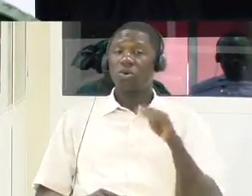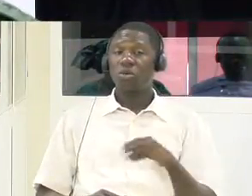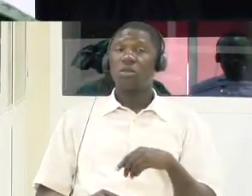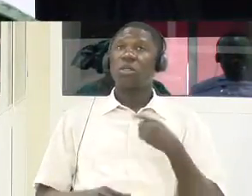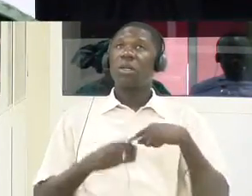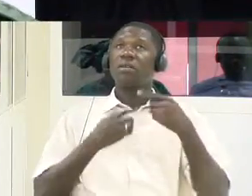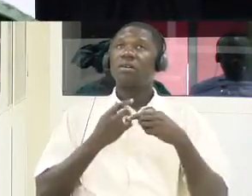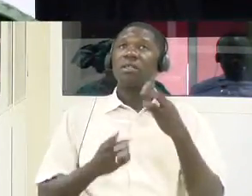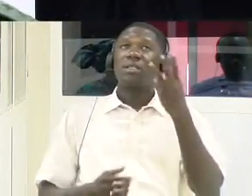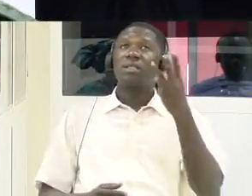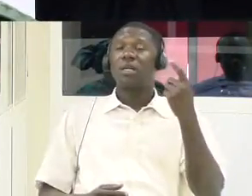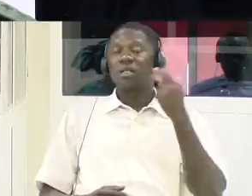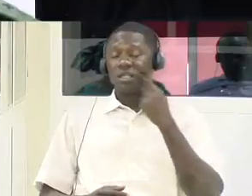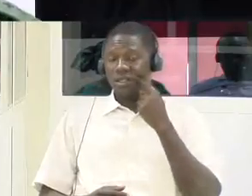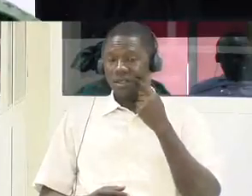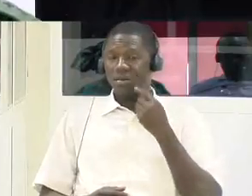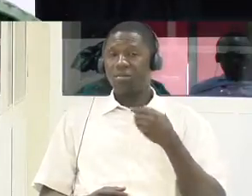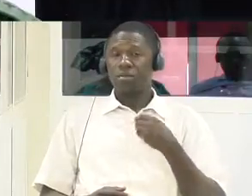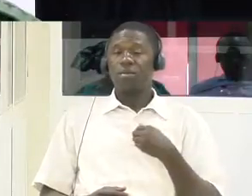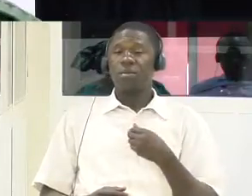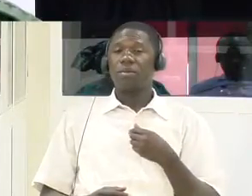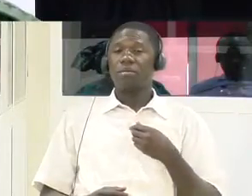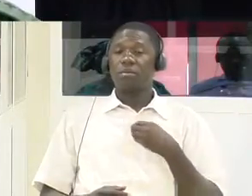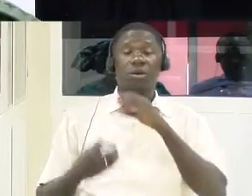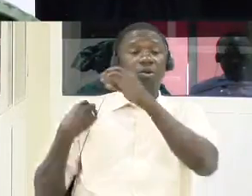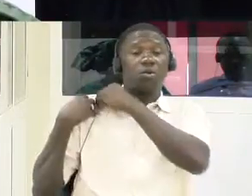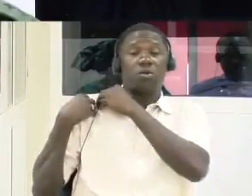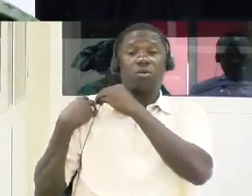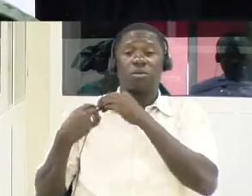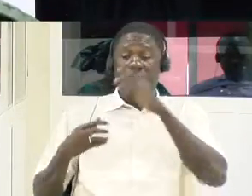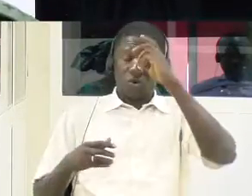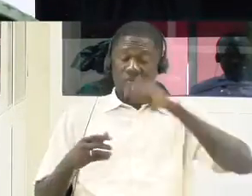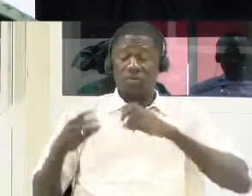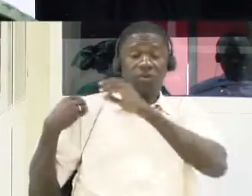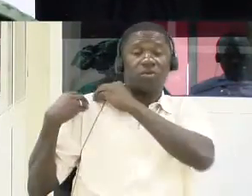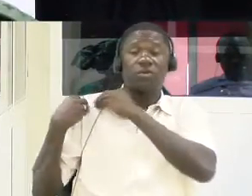third day, my commanding officer told me